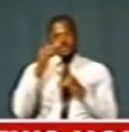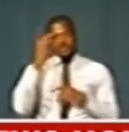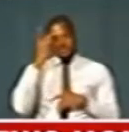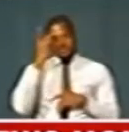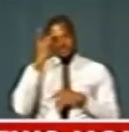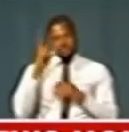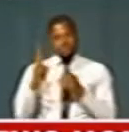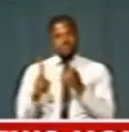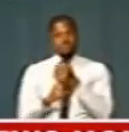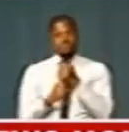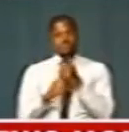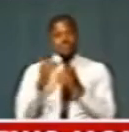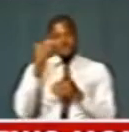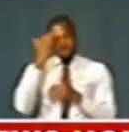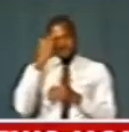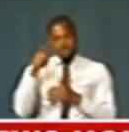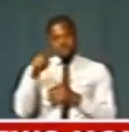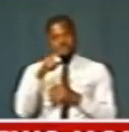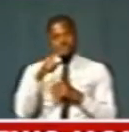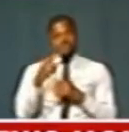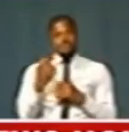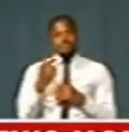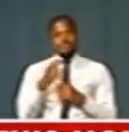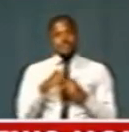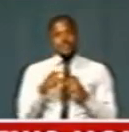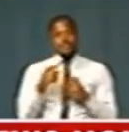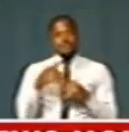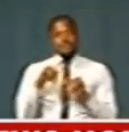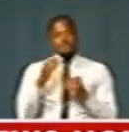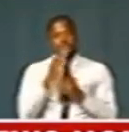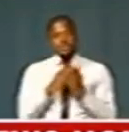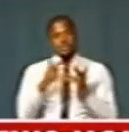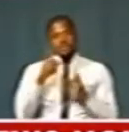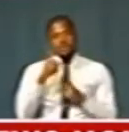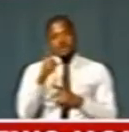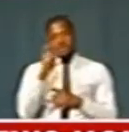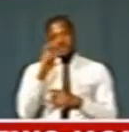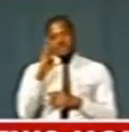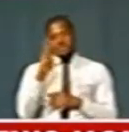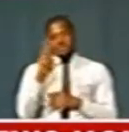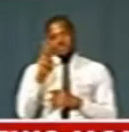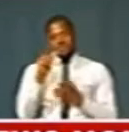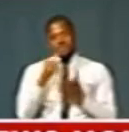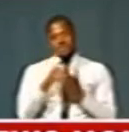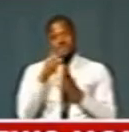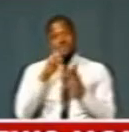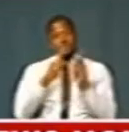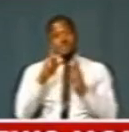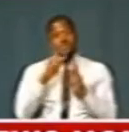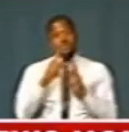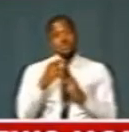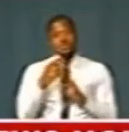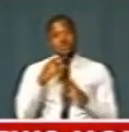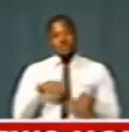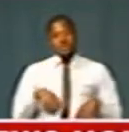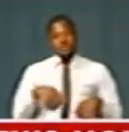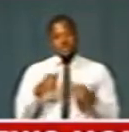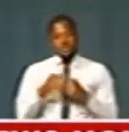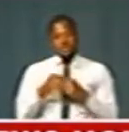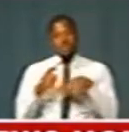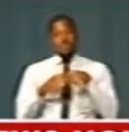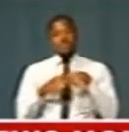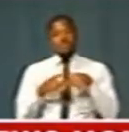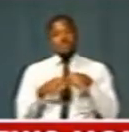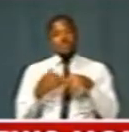disease are aware of their status, but there are still some 142,000 people living with the